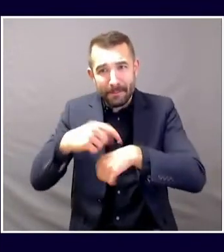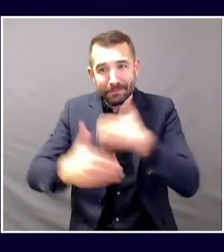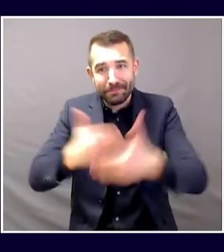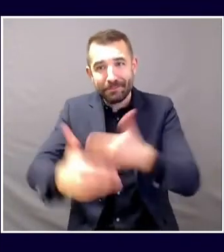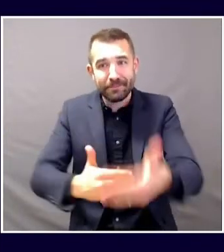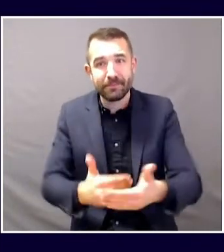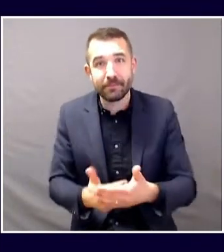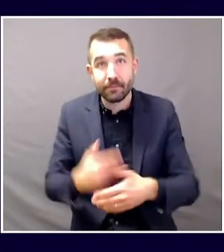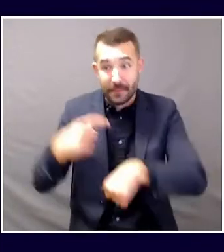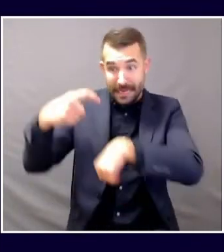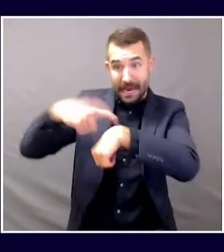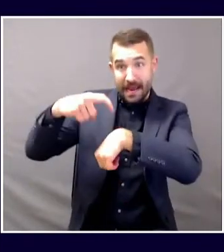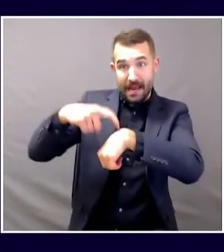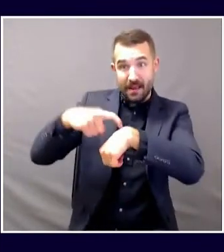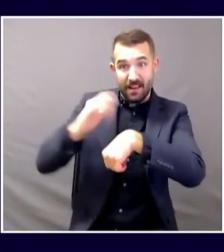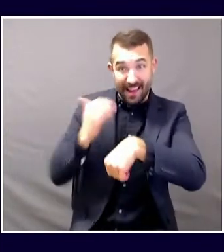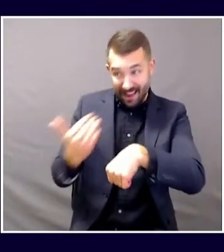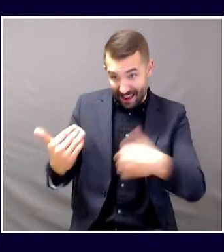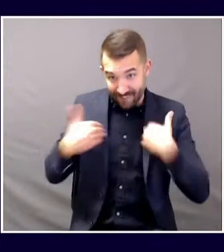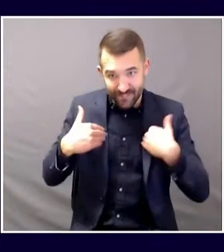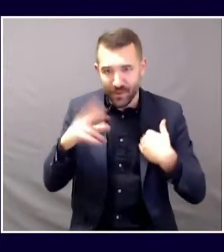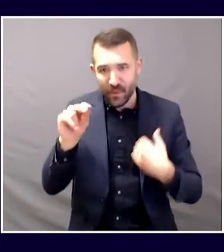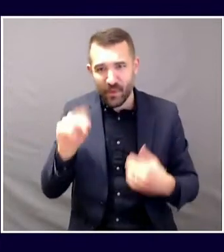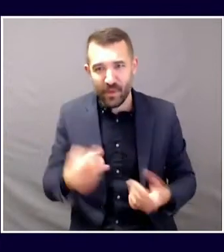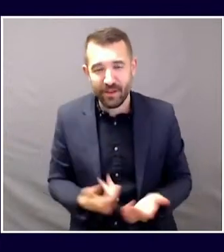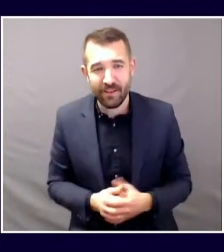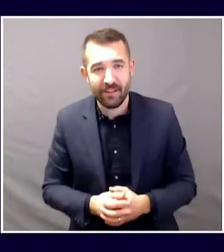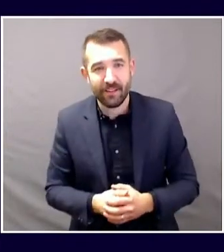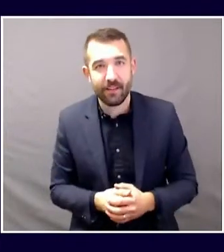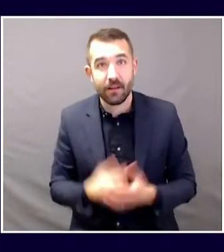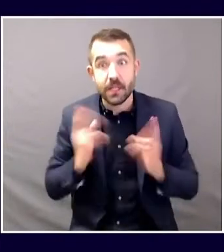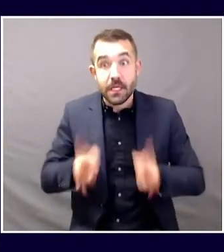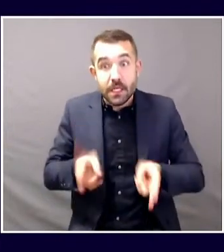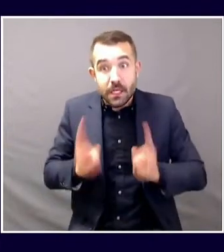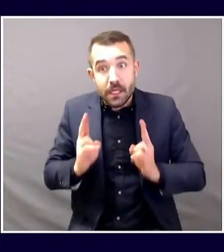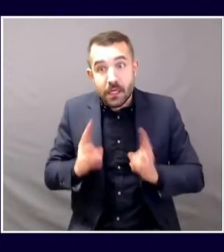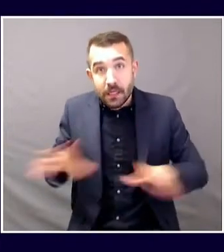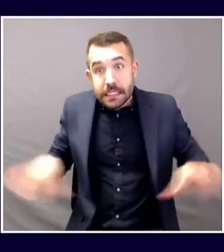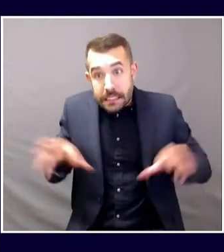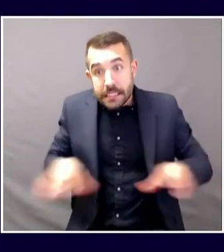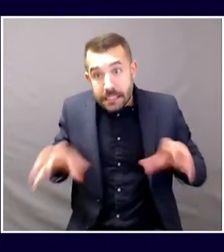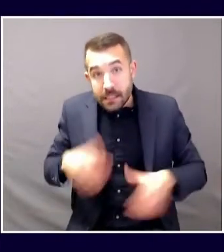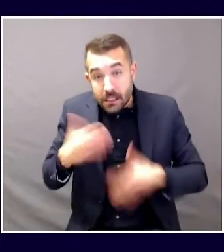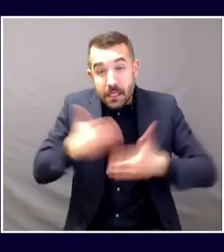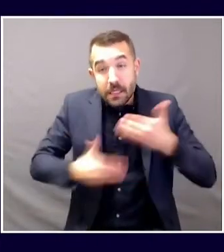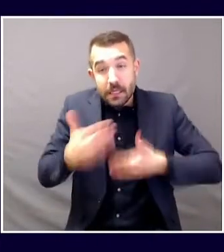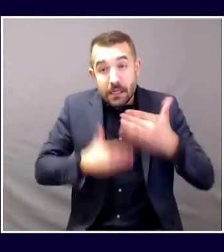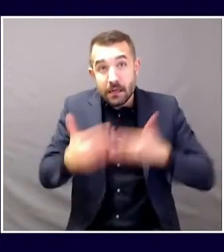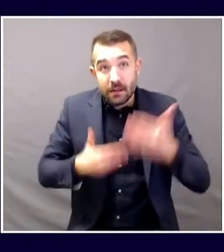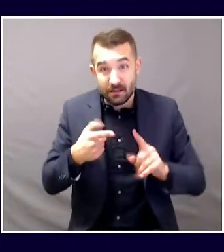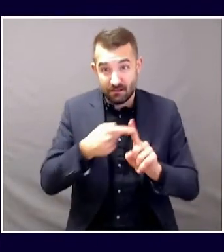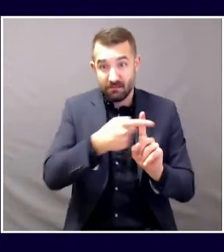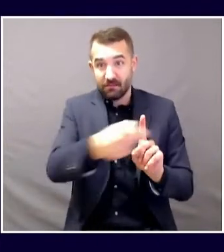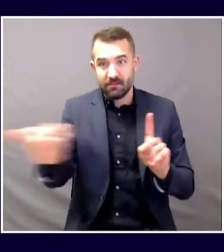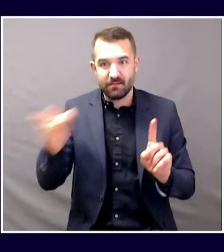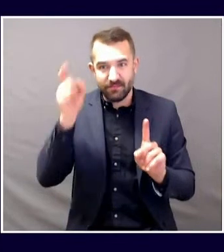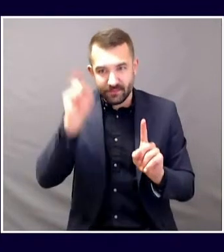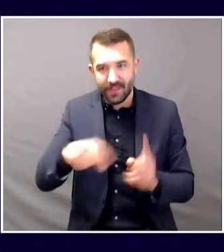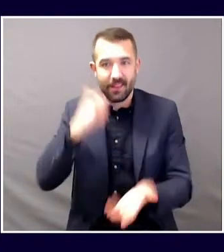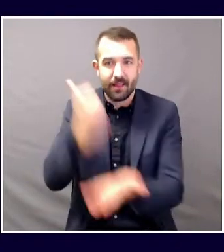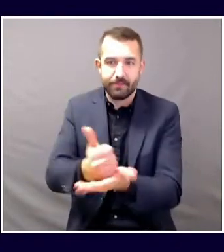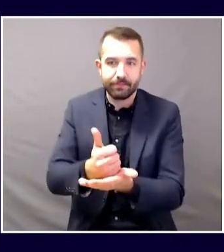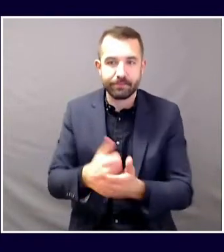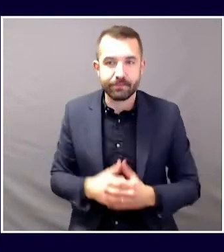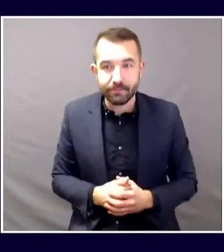us can afford. And so that's where you come in. Your actions matter, perhaps more than